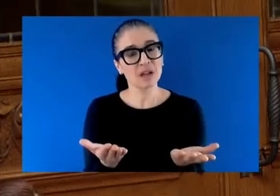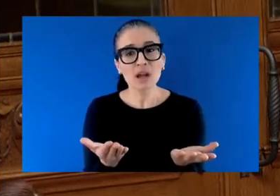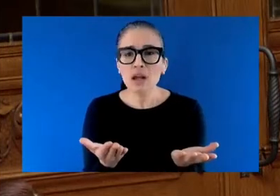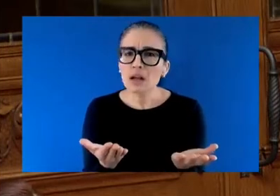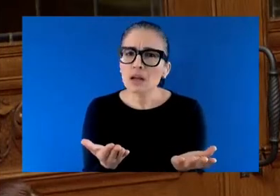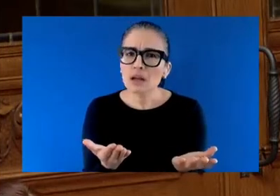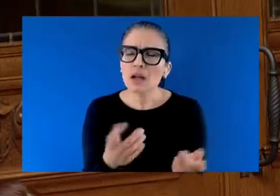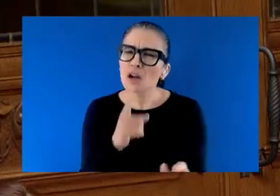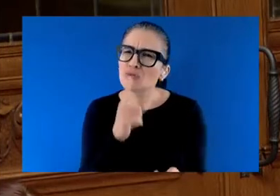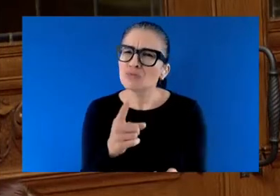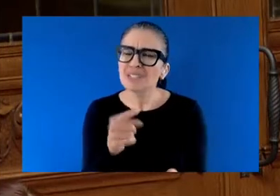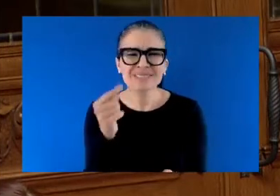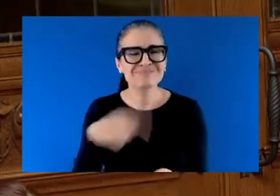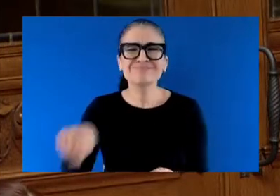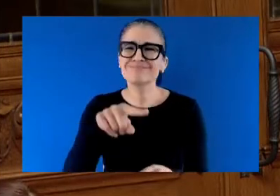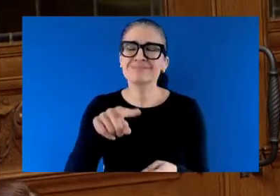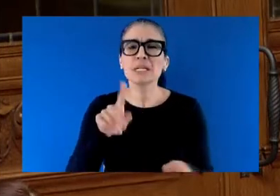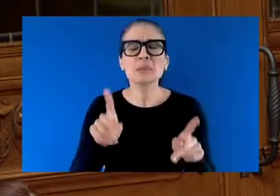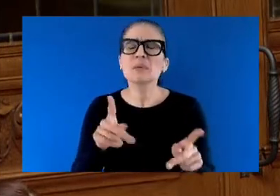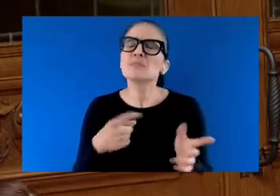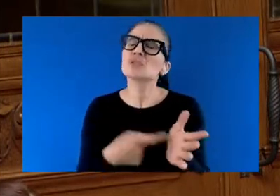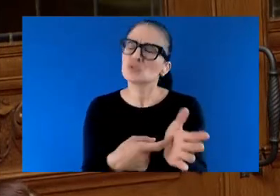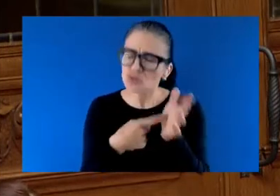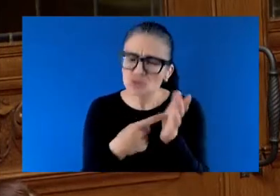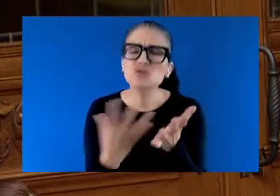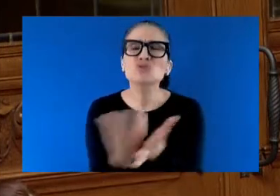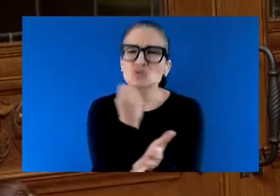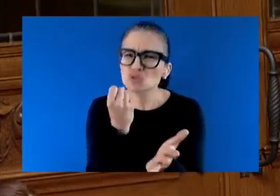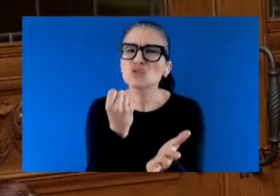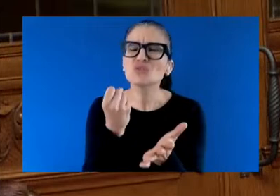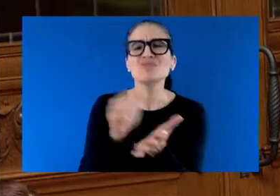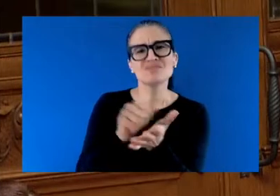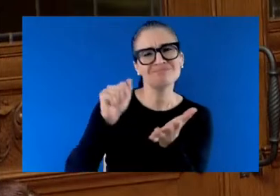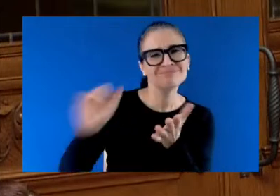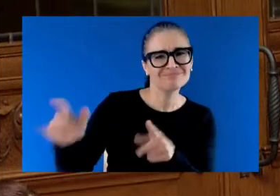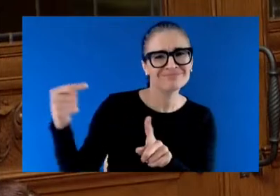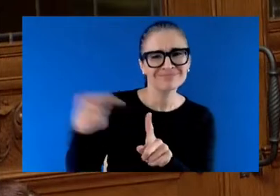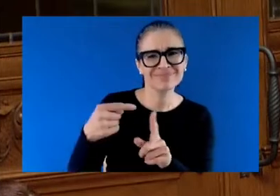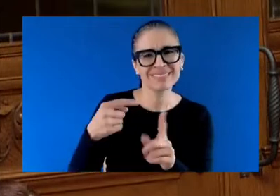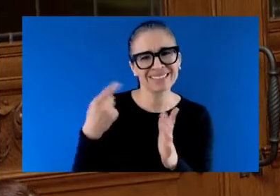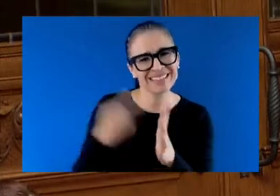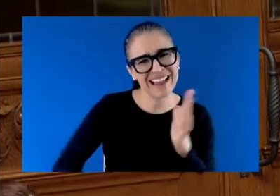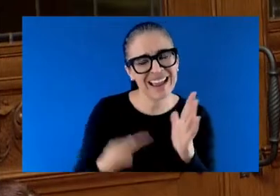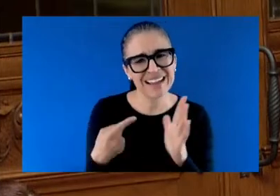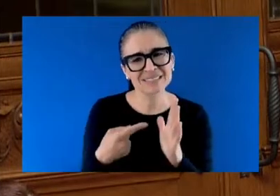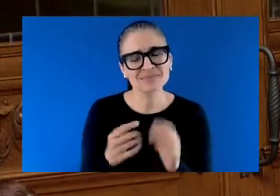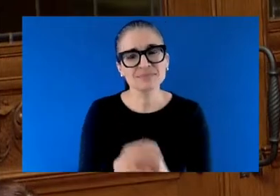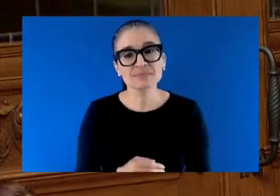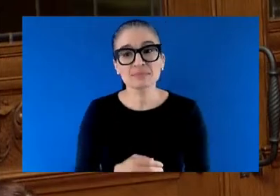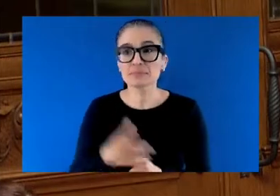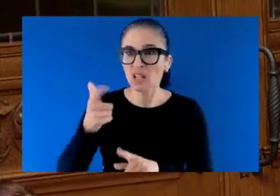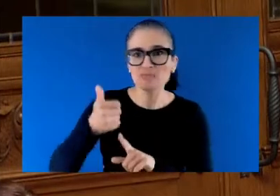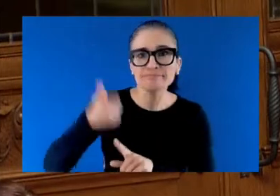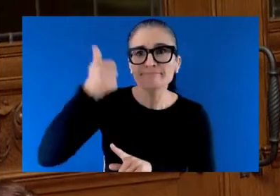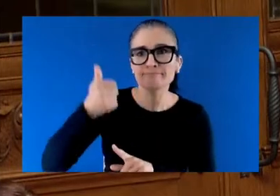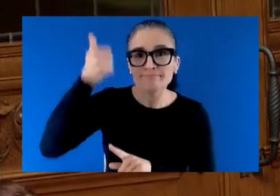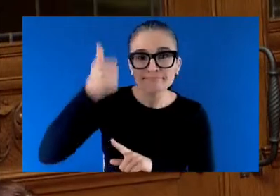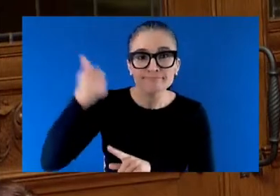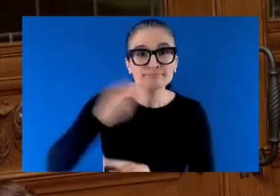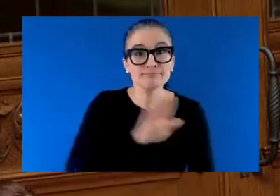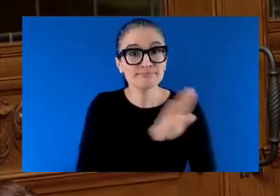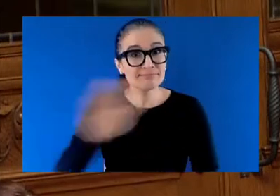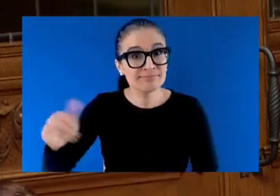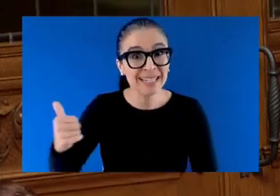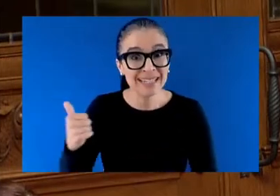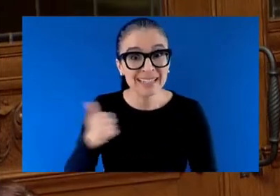credit, almost every single other premier in Canada has joined them in calling for the carbon tax to be